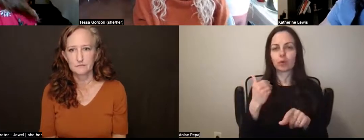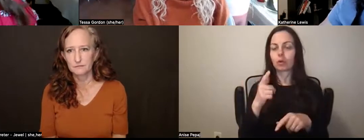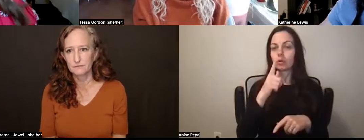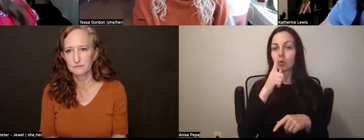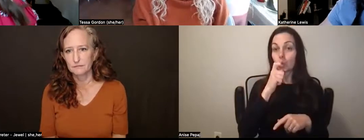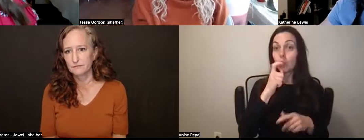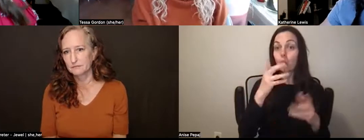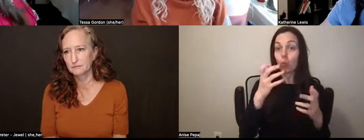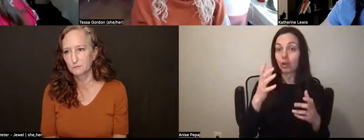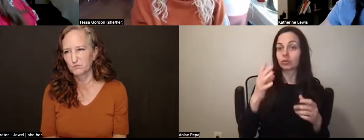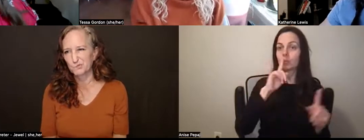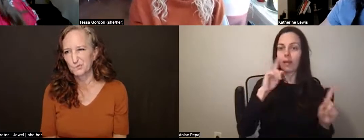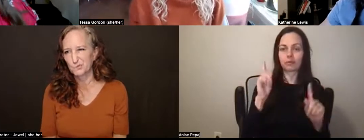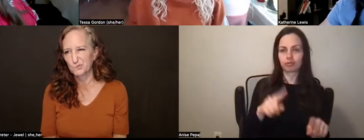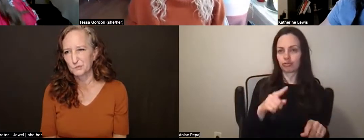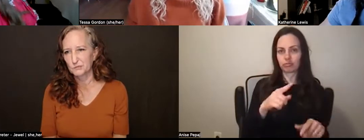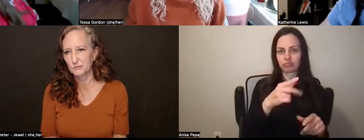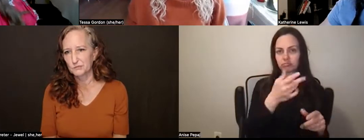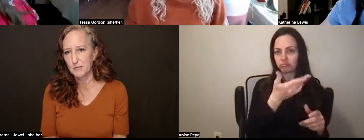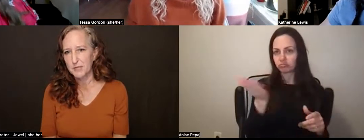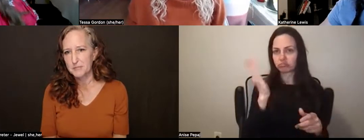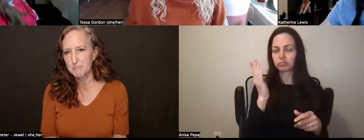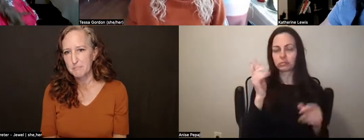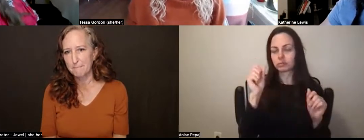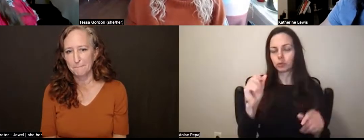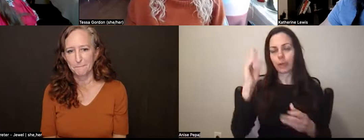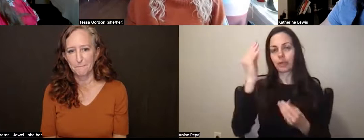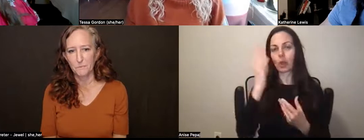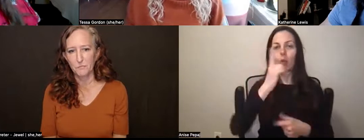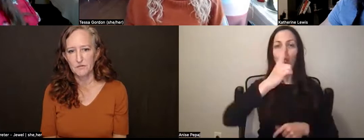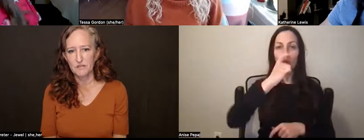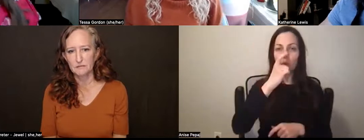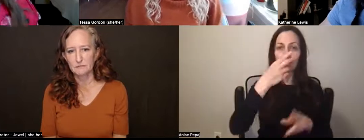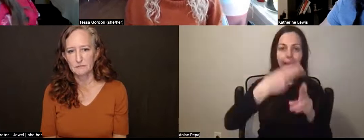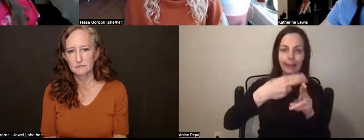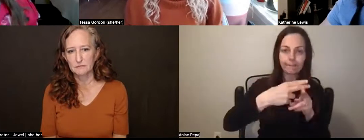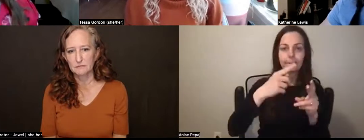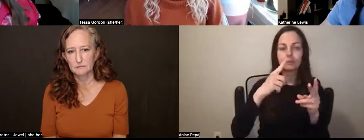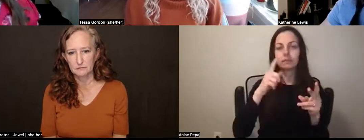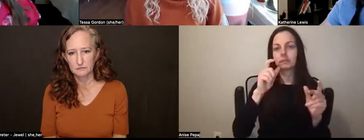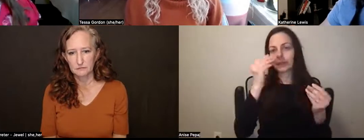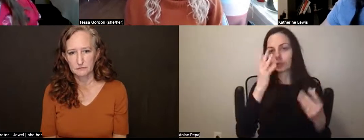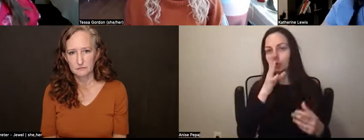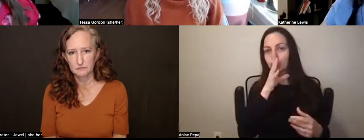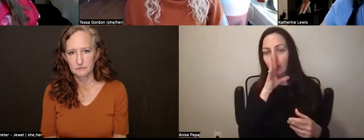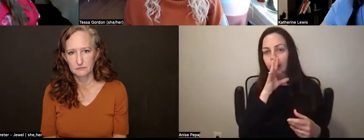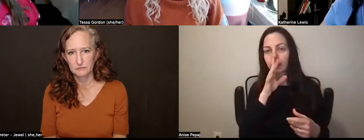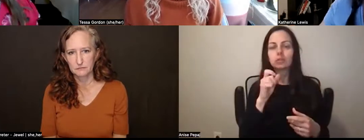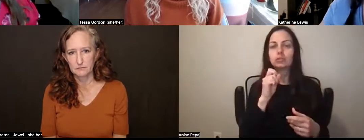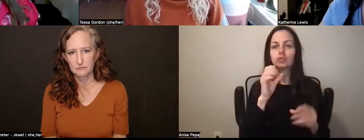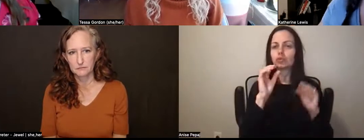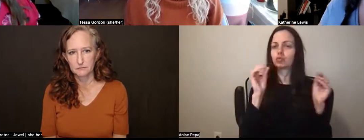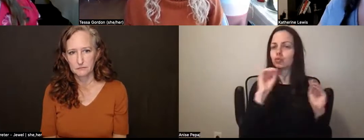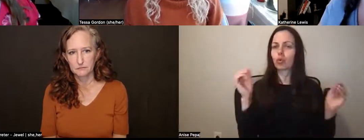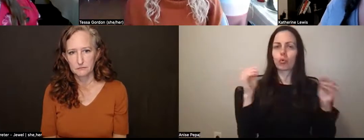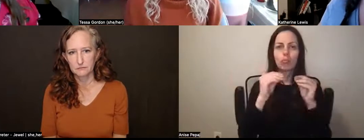to answer will do so. Just let us know who you are and let us know that you're speaking. You don't have to continue to do image descriptions, just so you